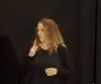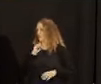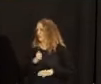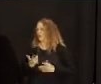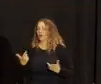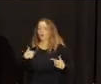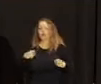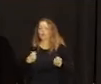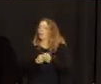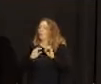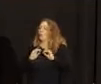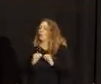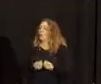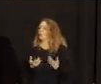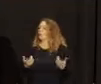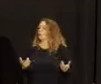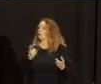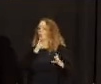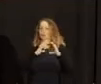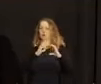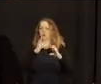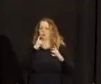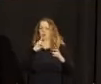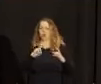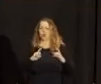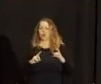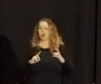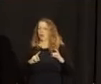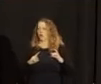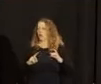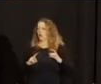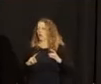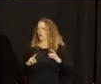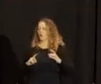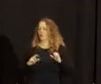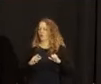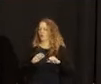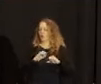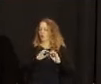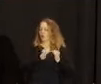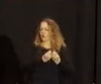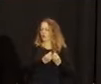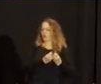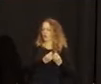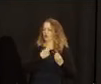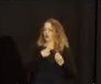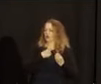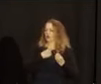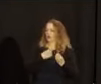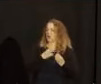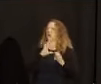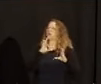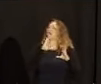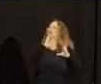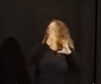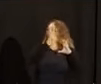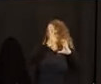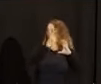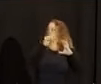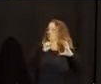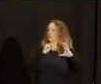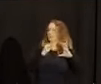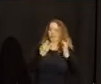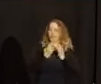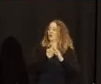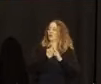means supporting groups like Communication First, which is an organization for people who use augmentative communication